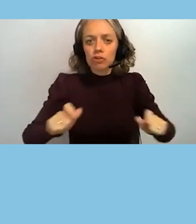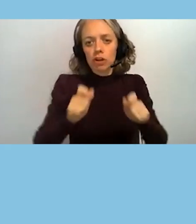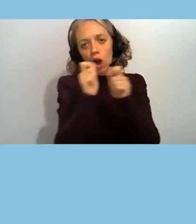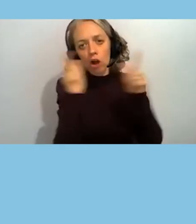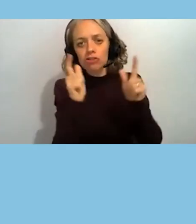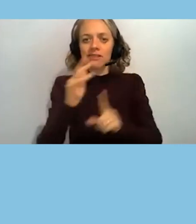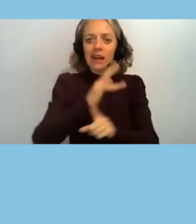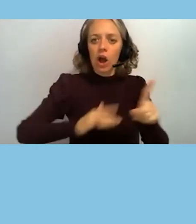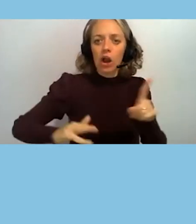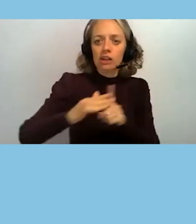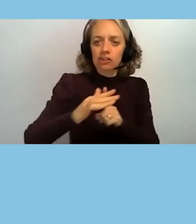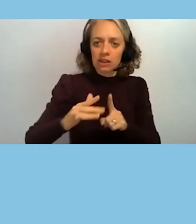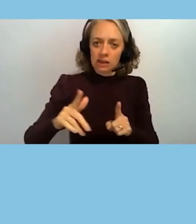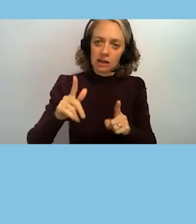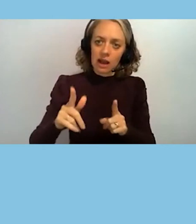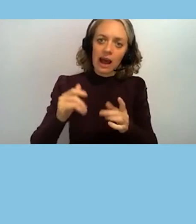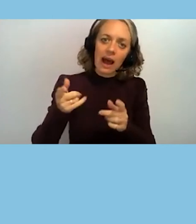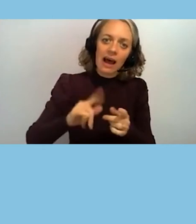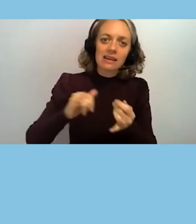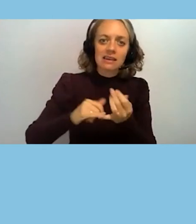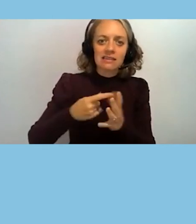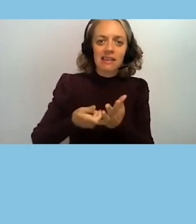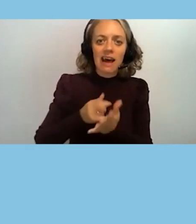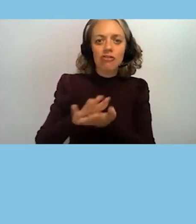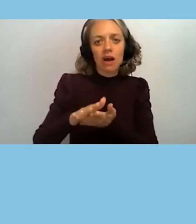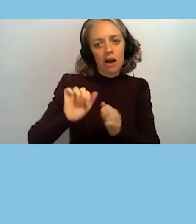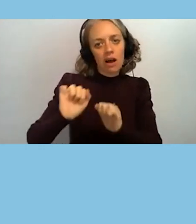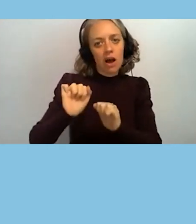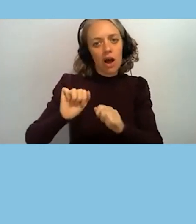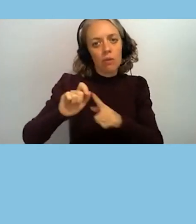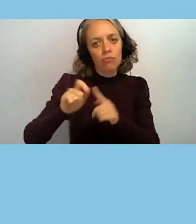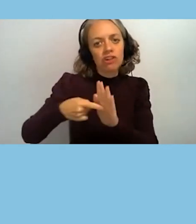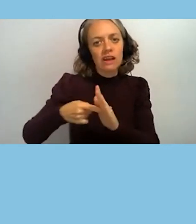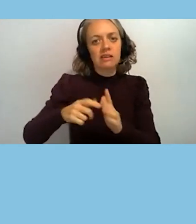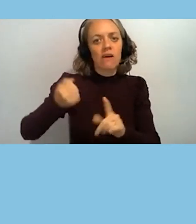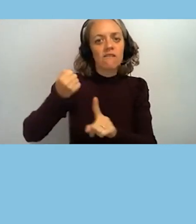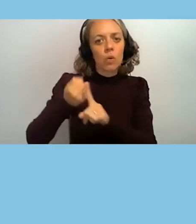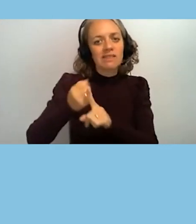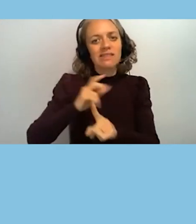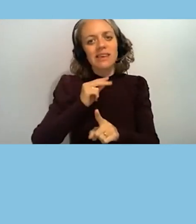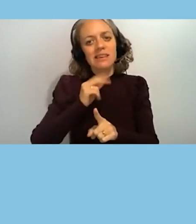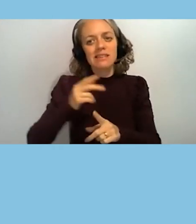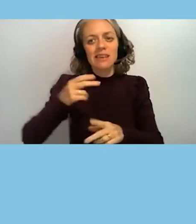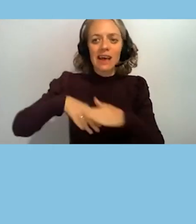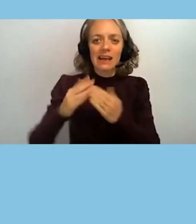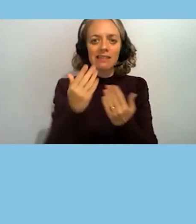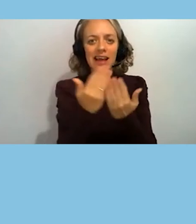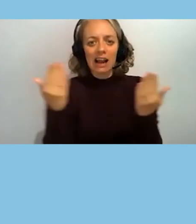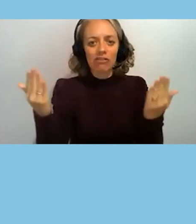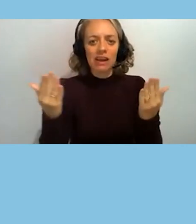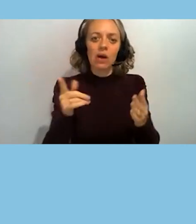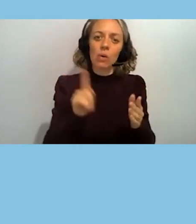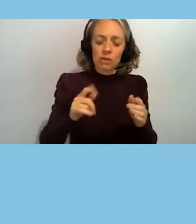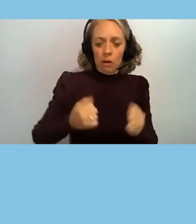project through Sarah's Voices in the Gallery project, as well as acknowledging my colleagues, Catherine, Shannon, and Jim, who